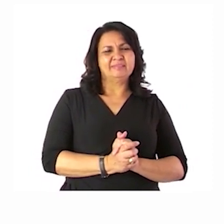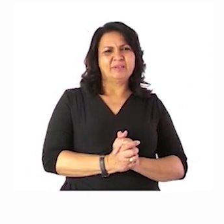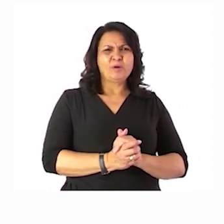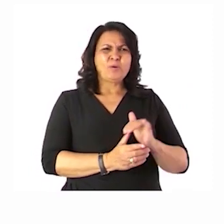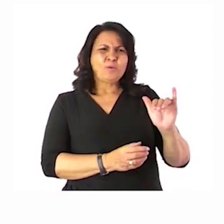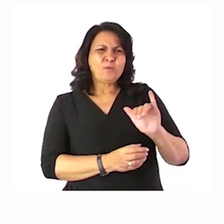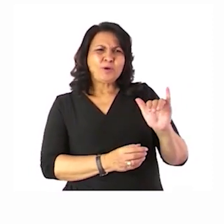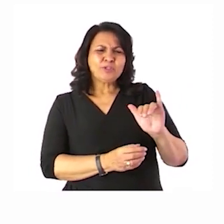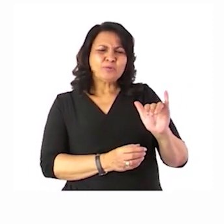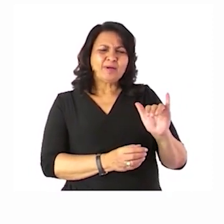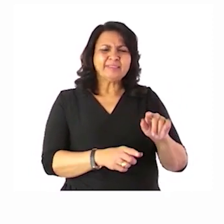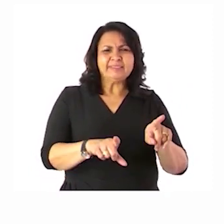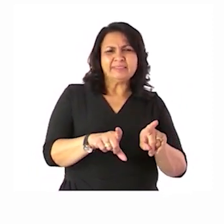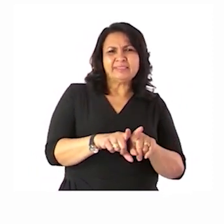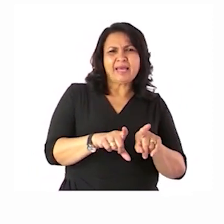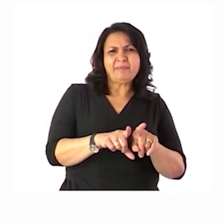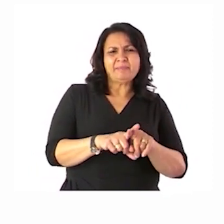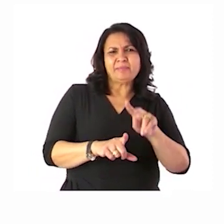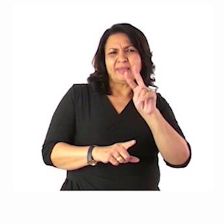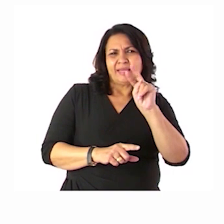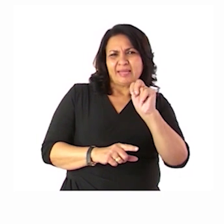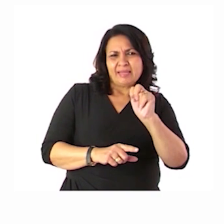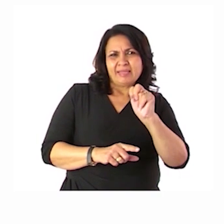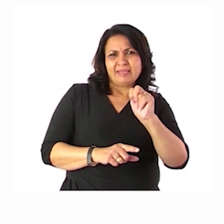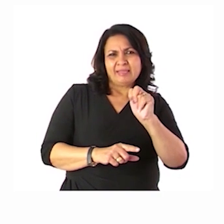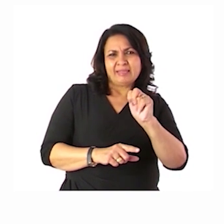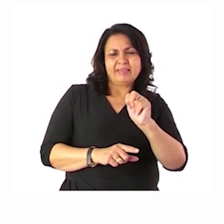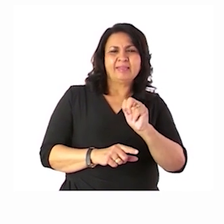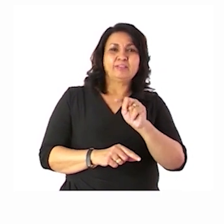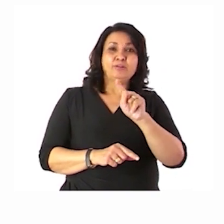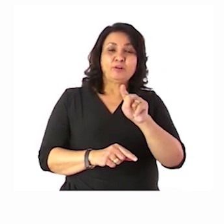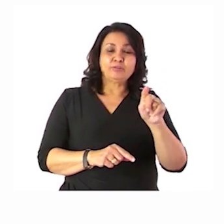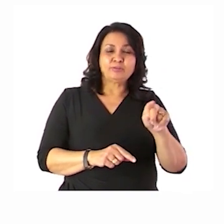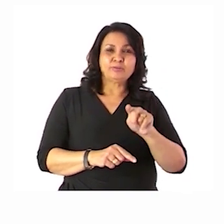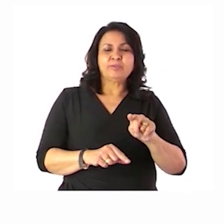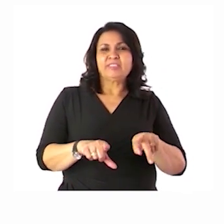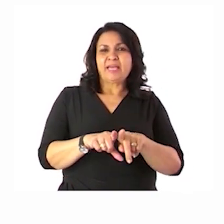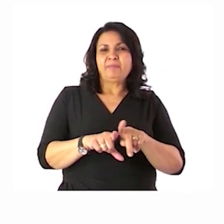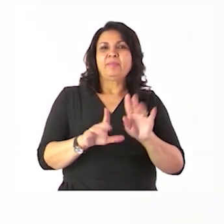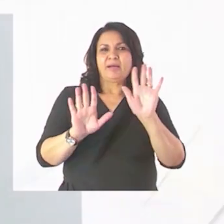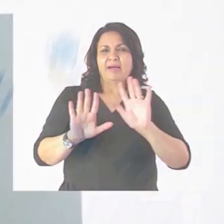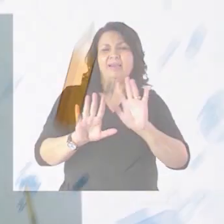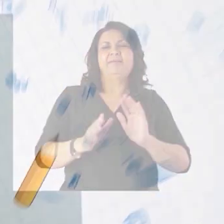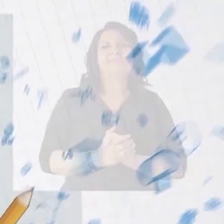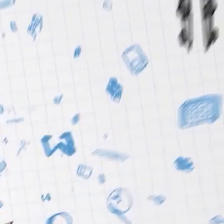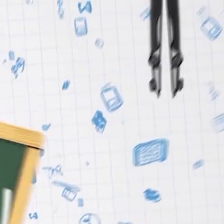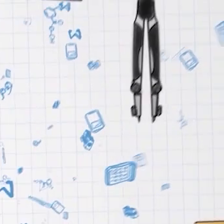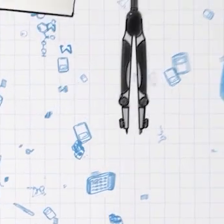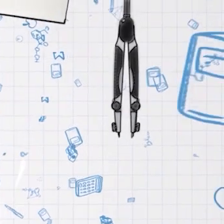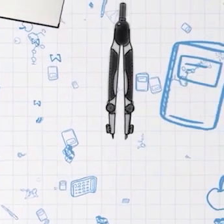you can color that in at home all by yourself. I know you can do it.